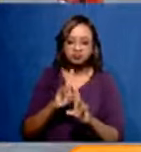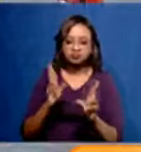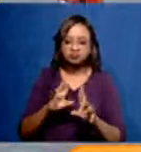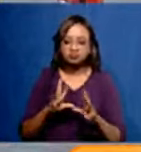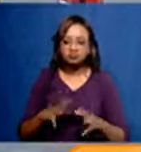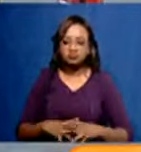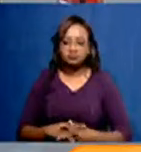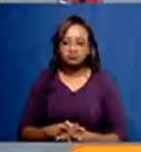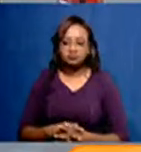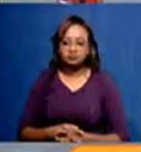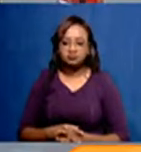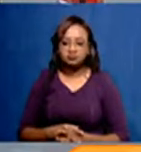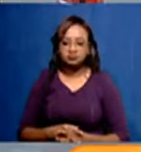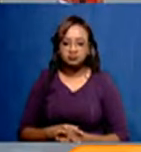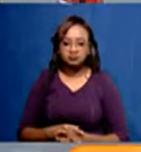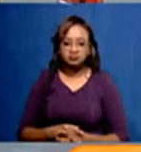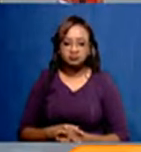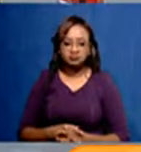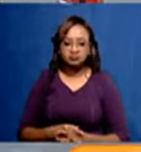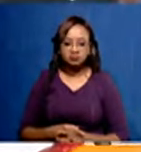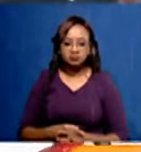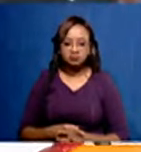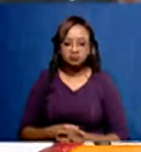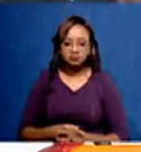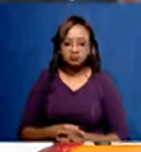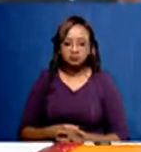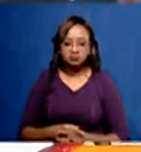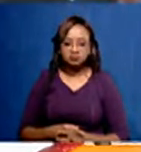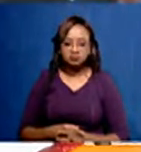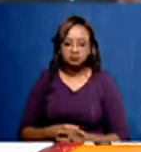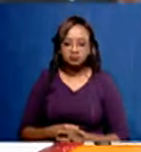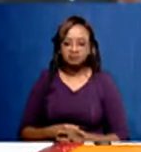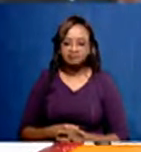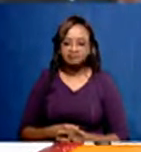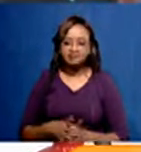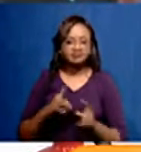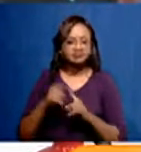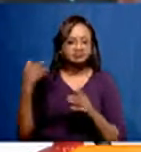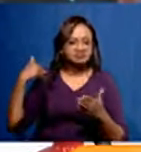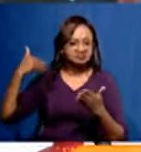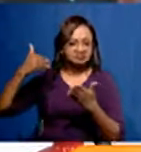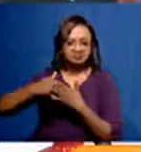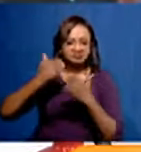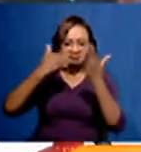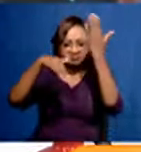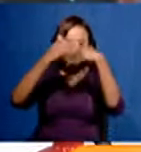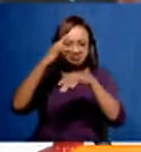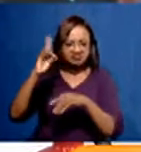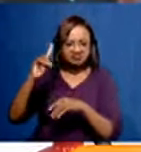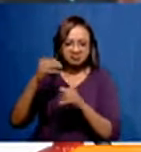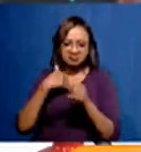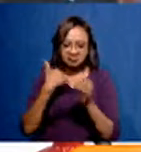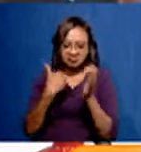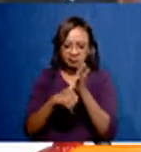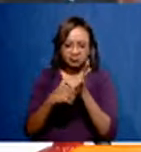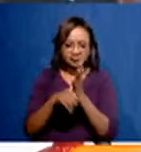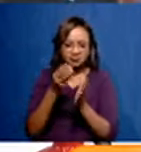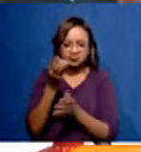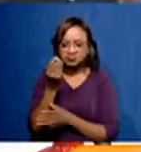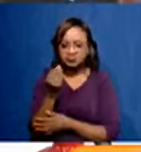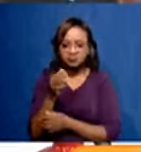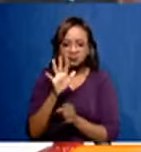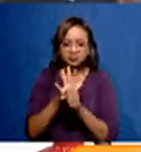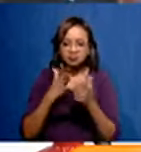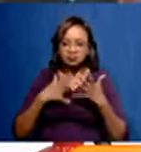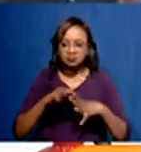something, Prof. Yeah. University of Nairobi has been cash-strapped for years. Yes. And a lot of the programs, a lot of people complain,